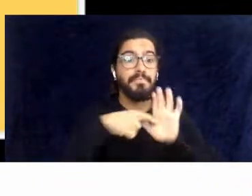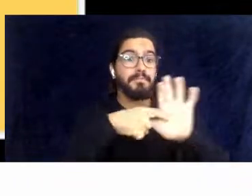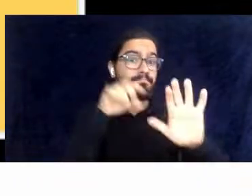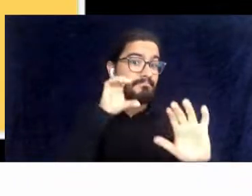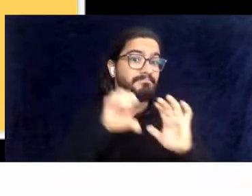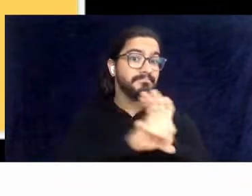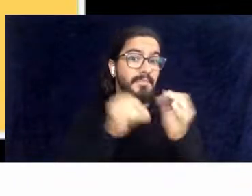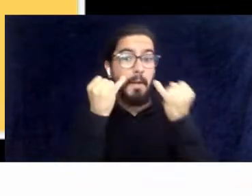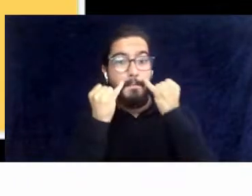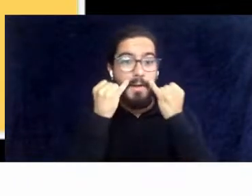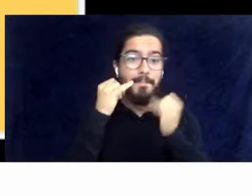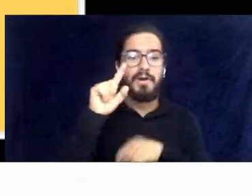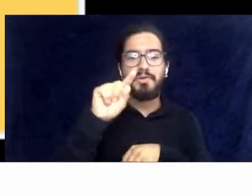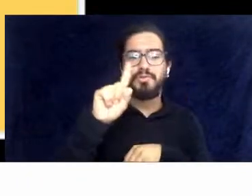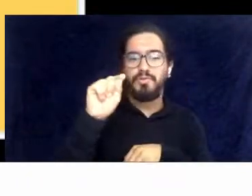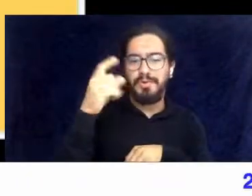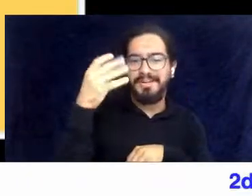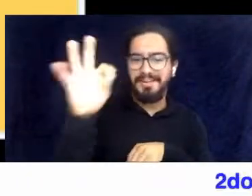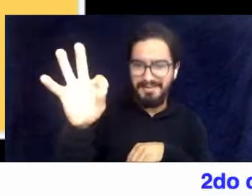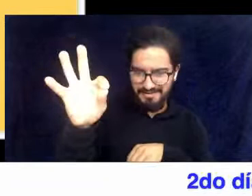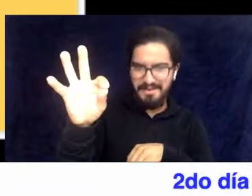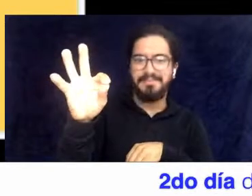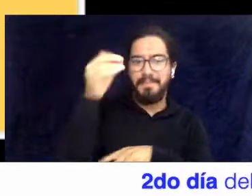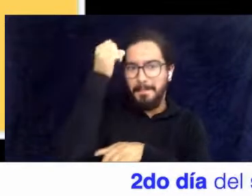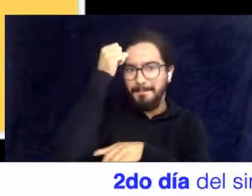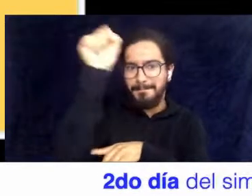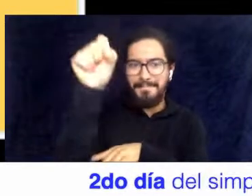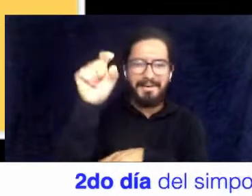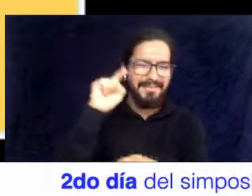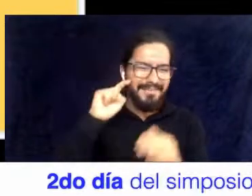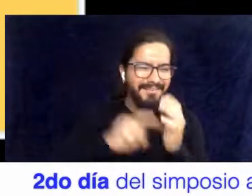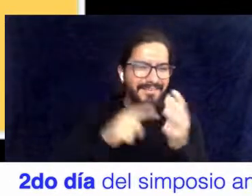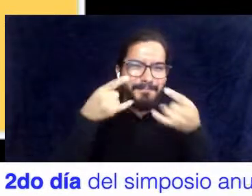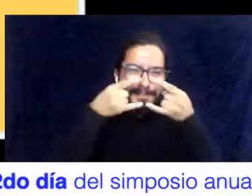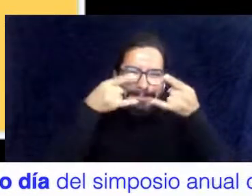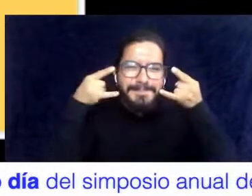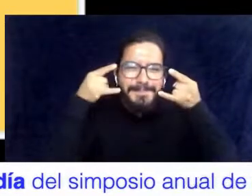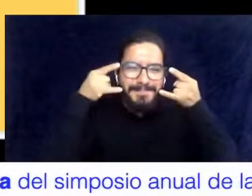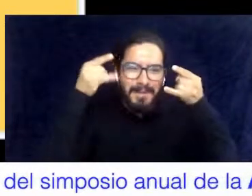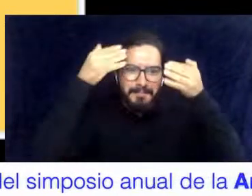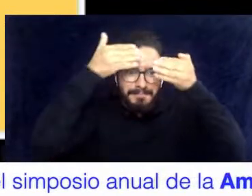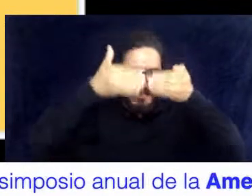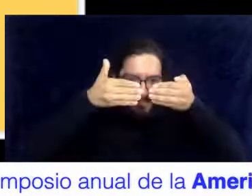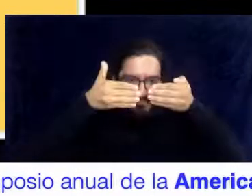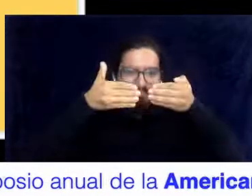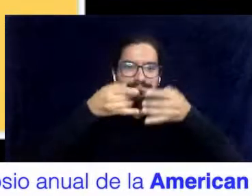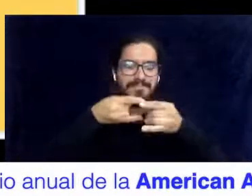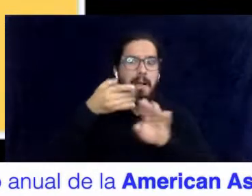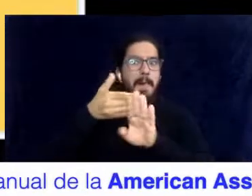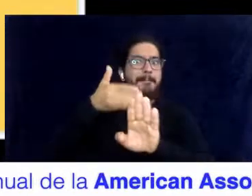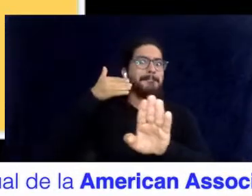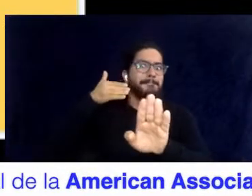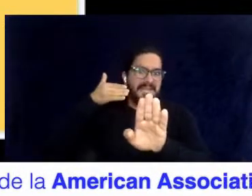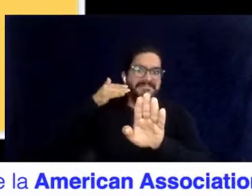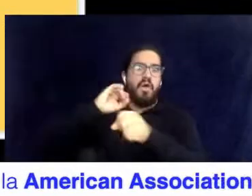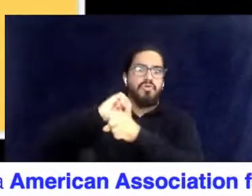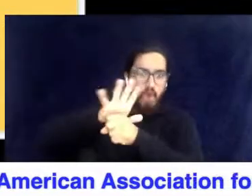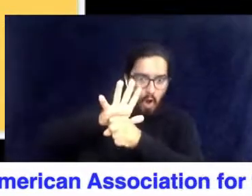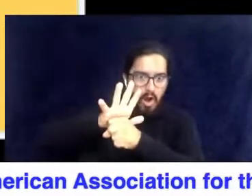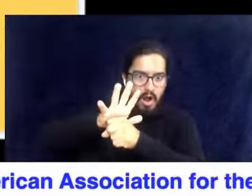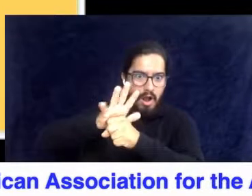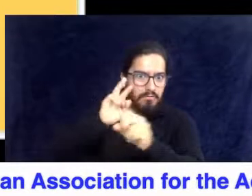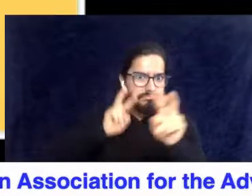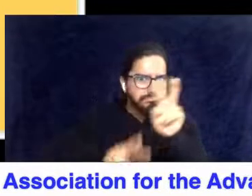protest, wearing a mask and like a kind of face shield, you know, long before the pandemic arrived. So there